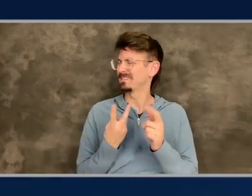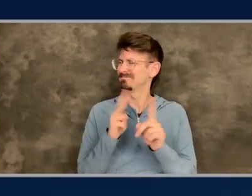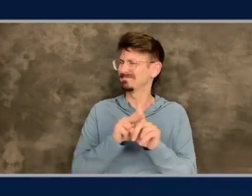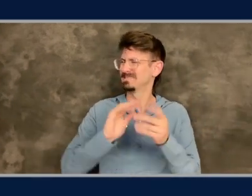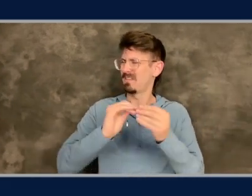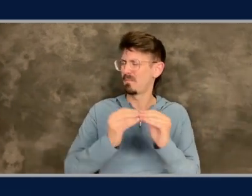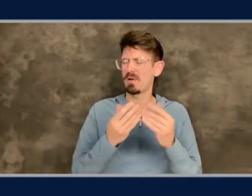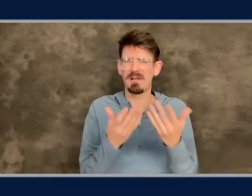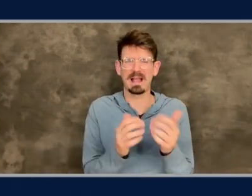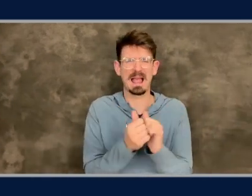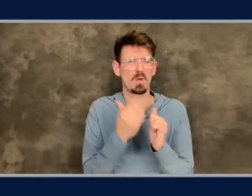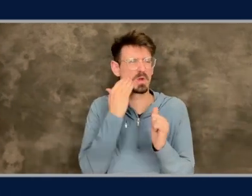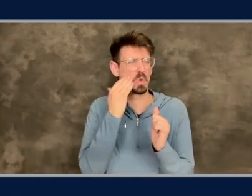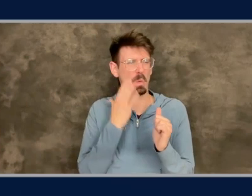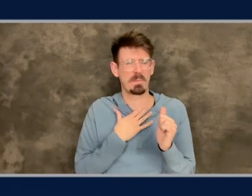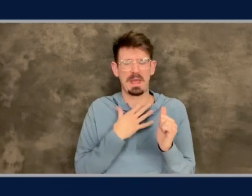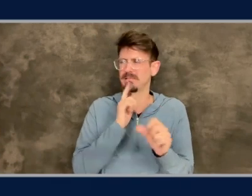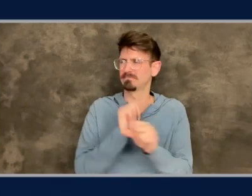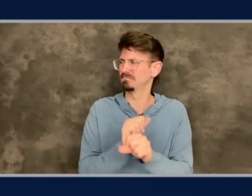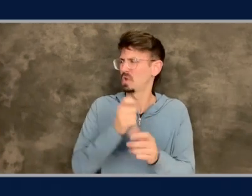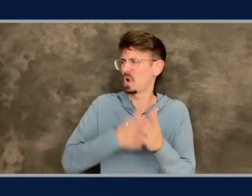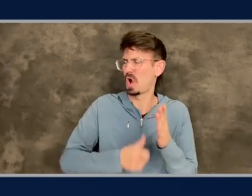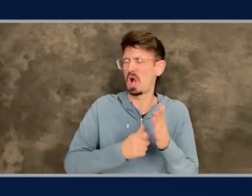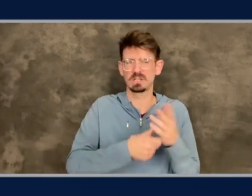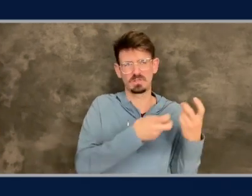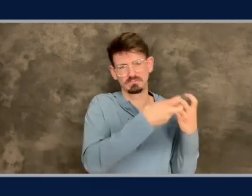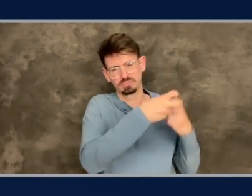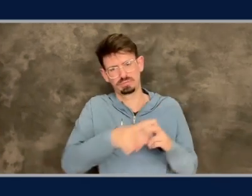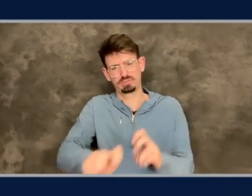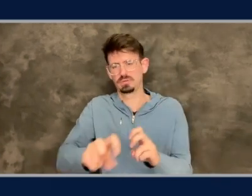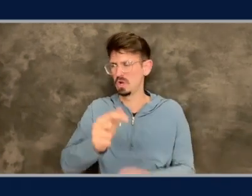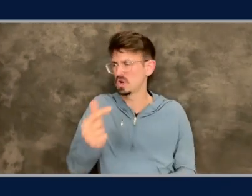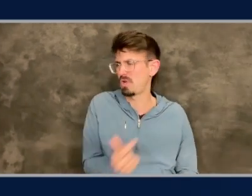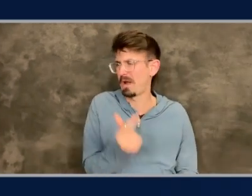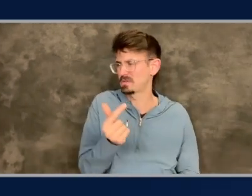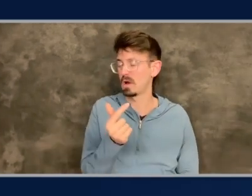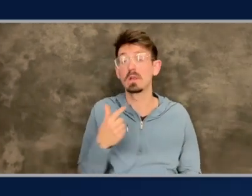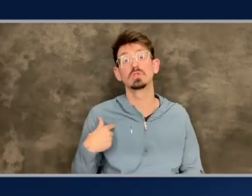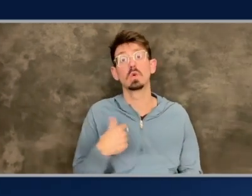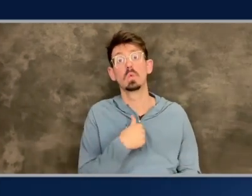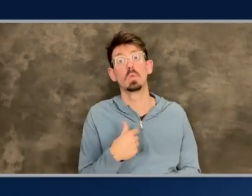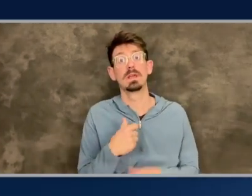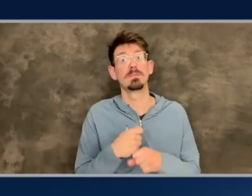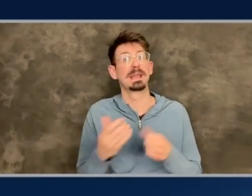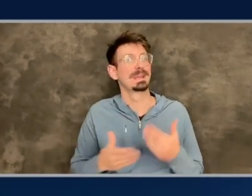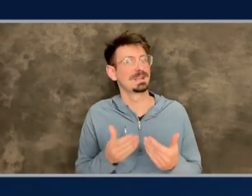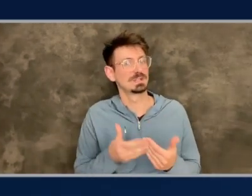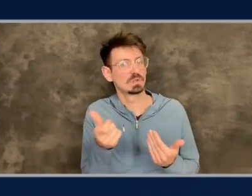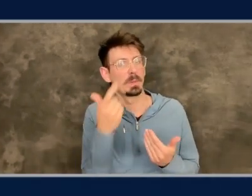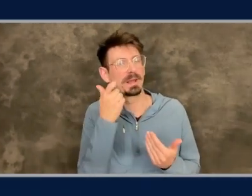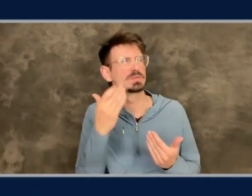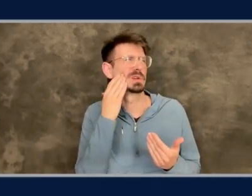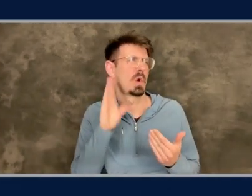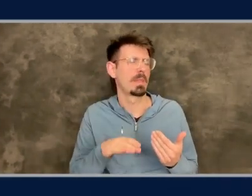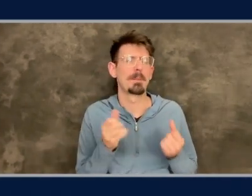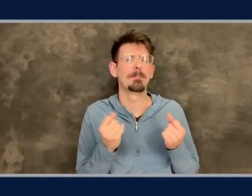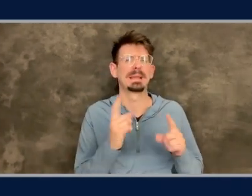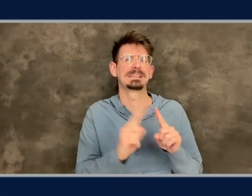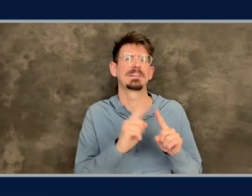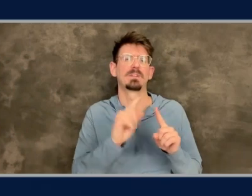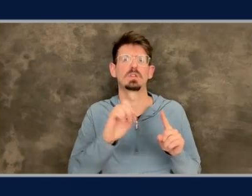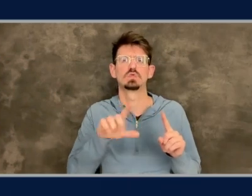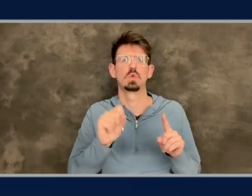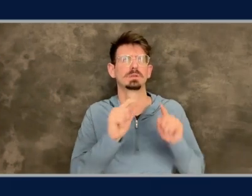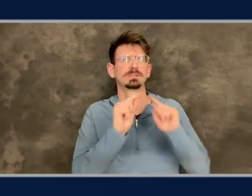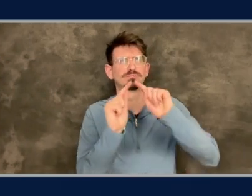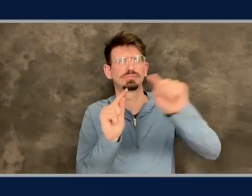my true cost of like moving over to Graviton? And we've actually made it a lot easier because we know there are several different tools out there, and we just wanted